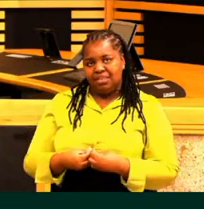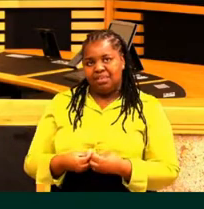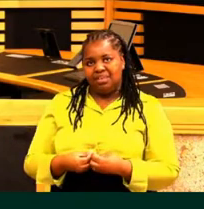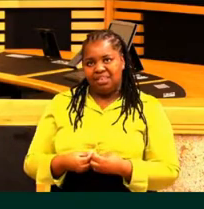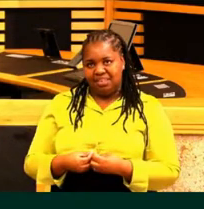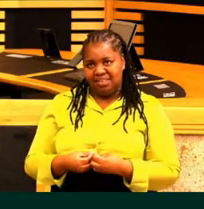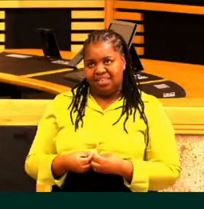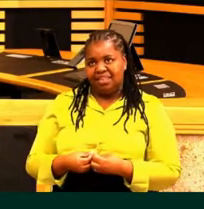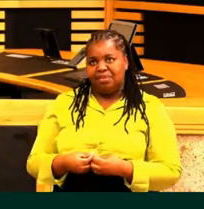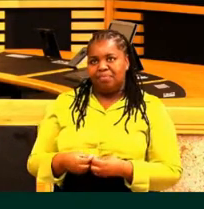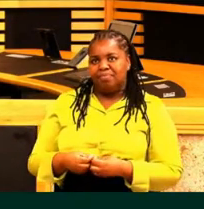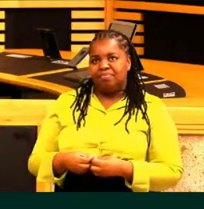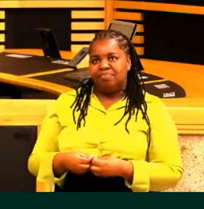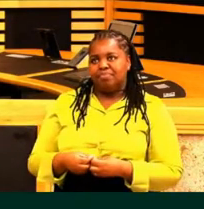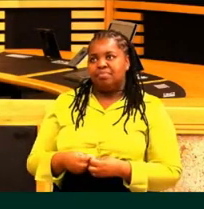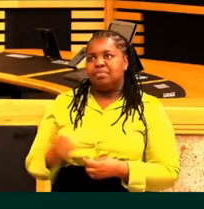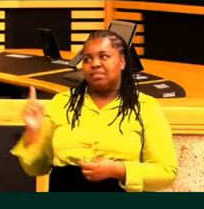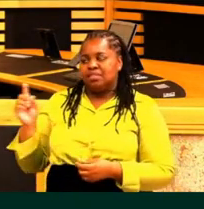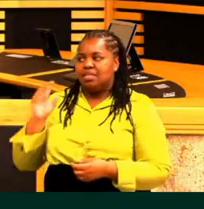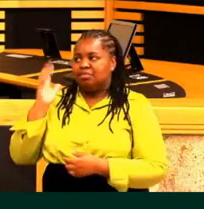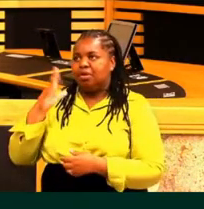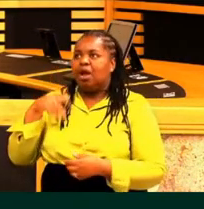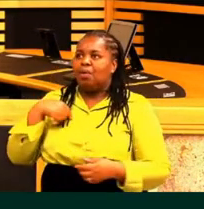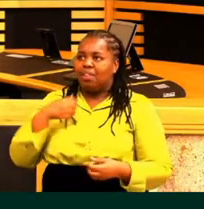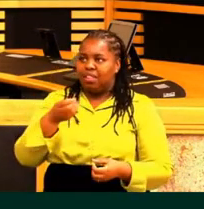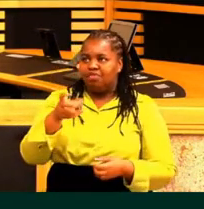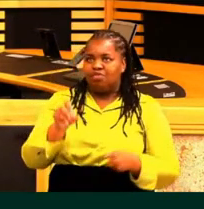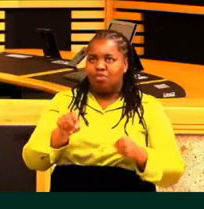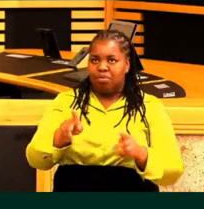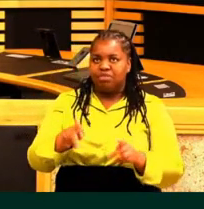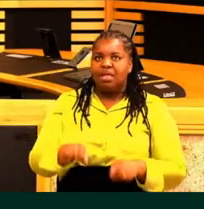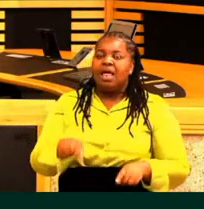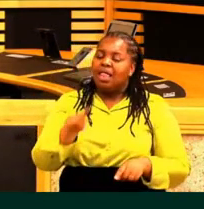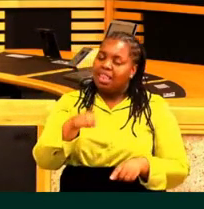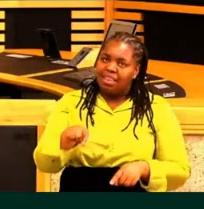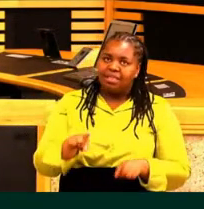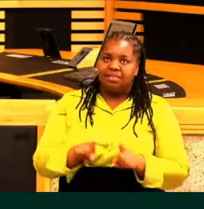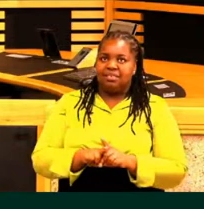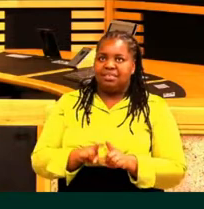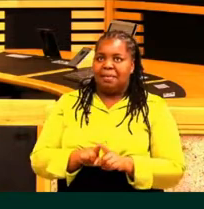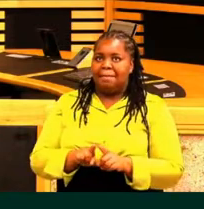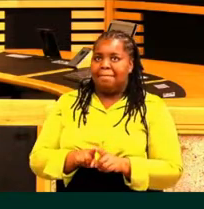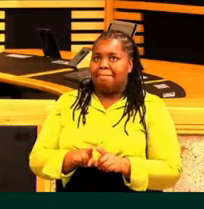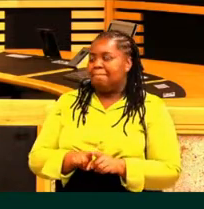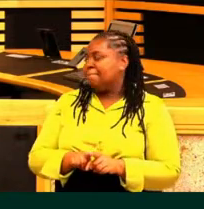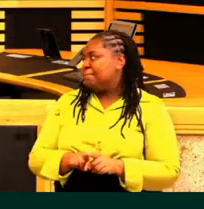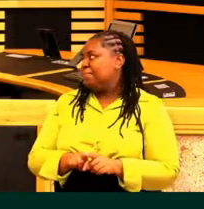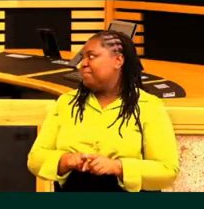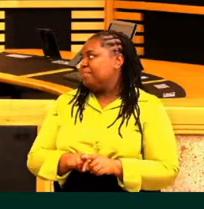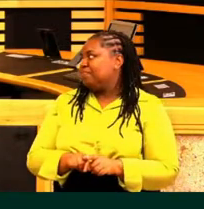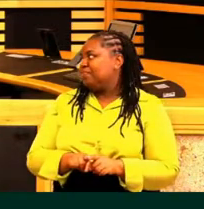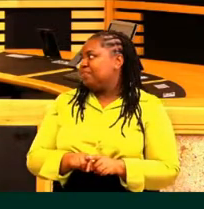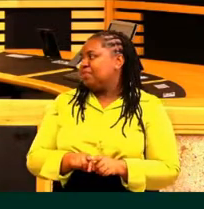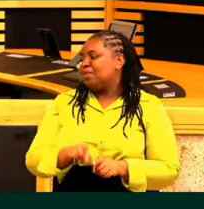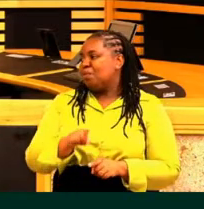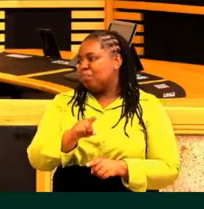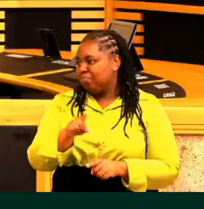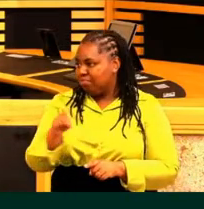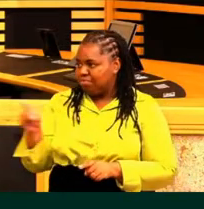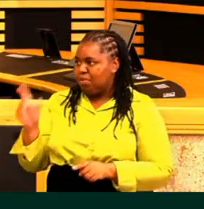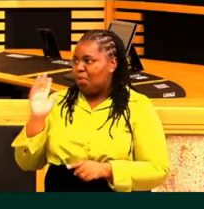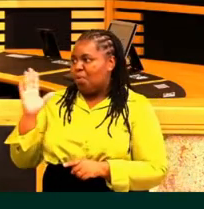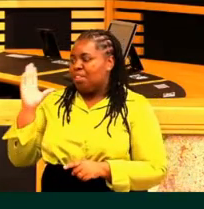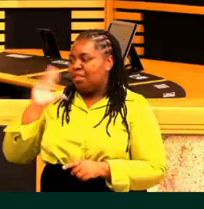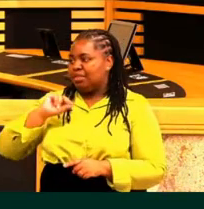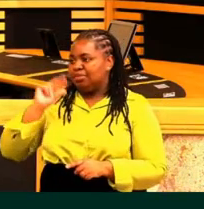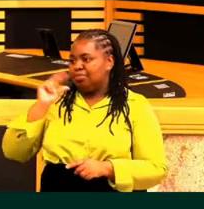by the speaker to speak this also applies honorable members those that are going to be speaking